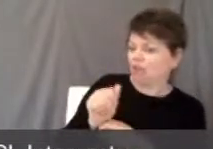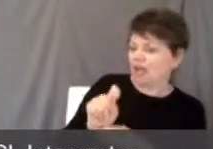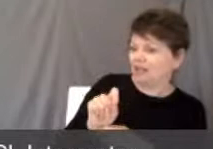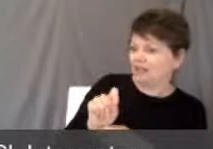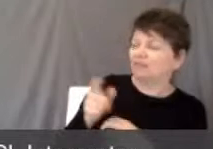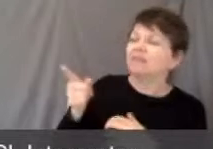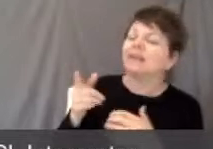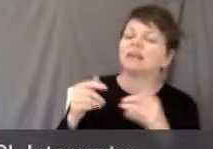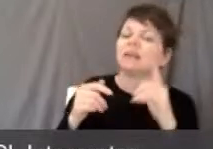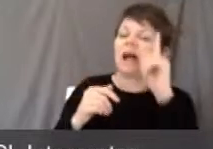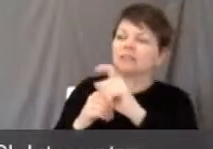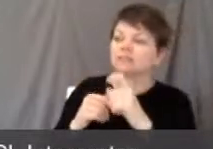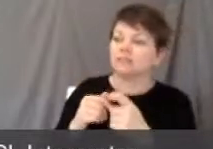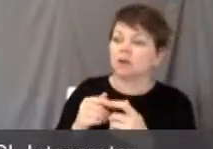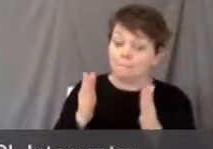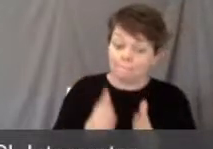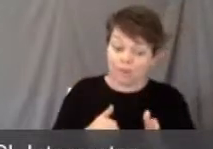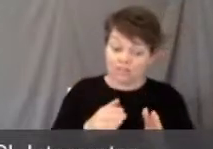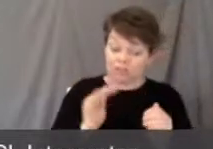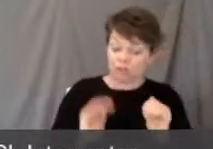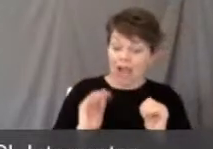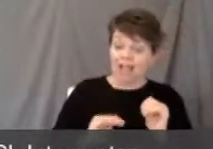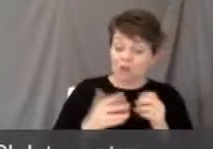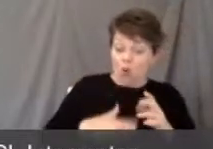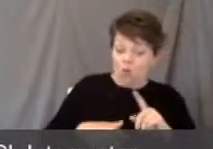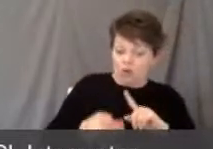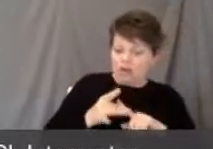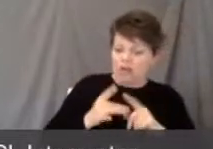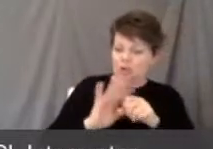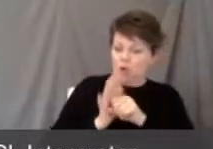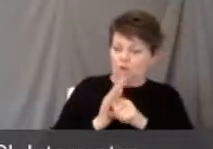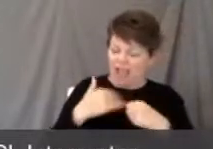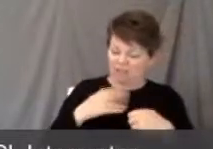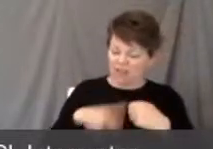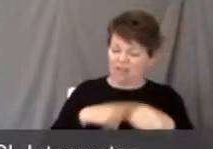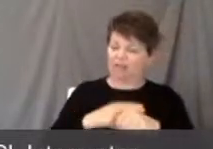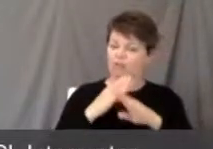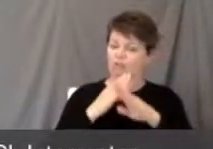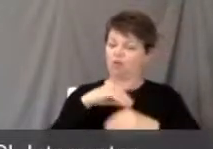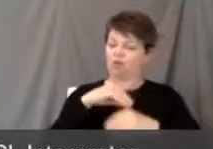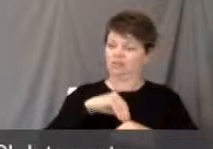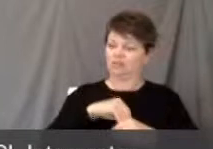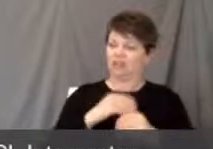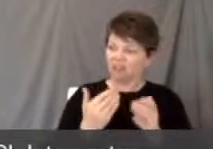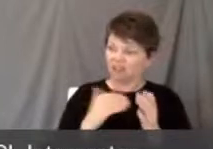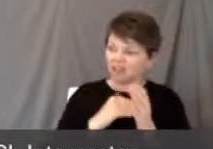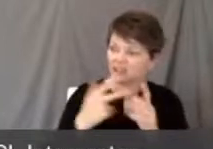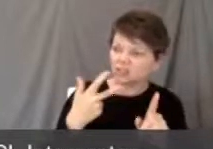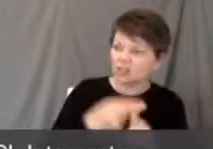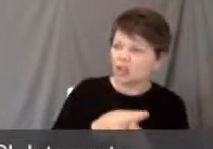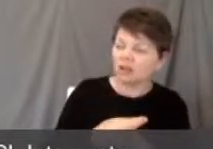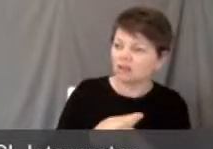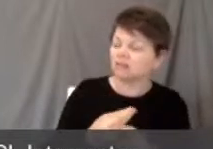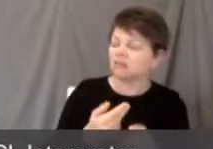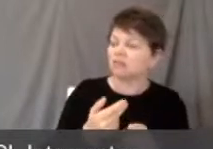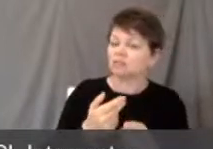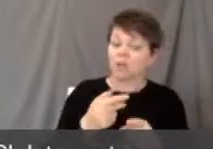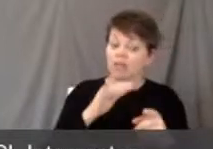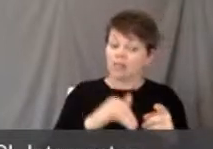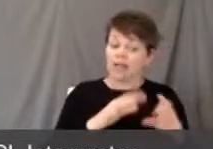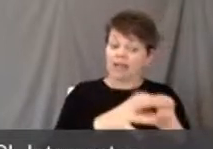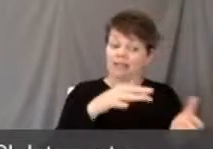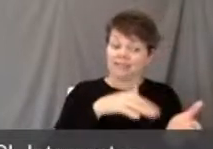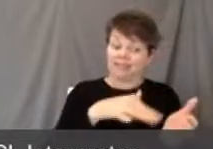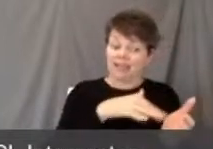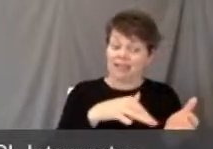vaccine to a child who already got COVID and has natural immunity? It is my understanding that the study only included